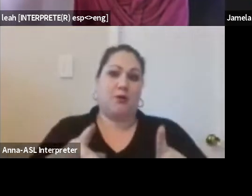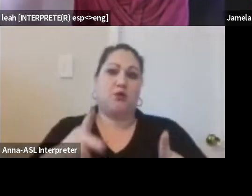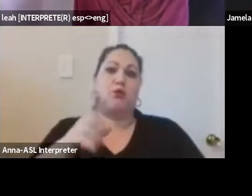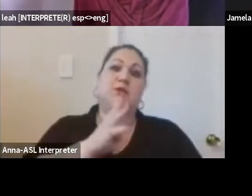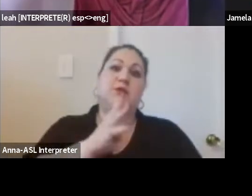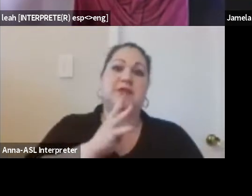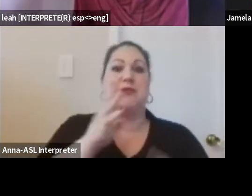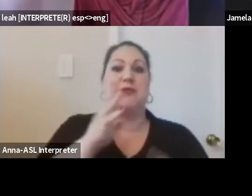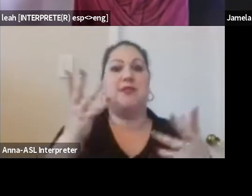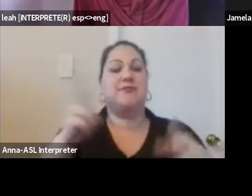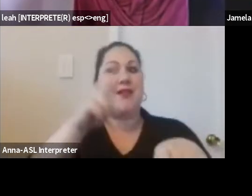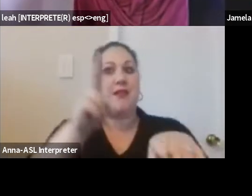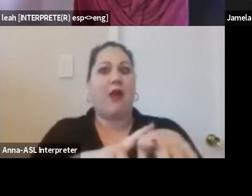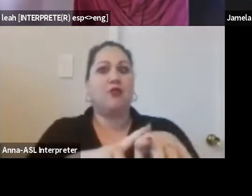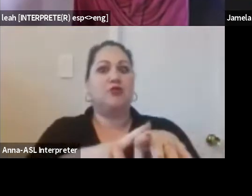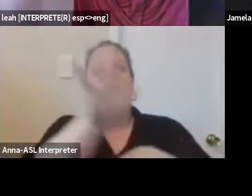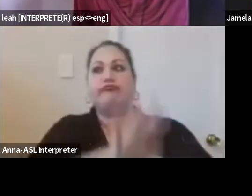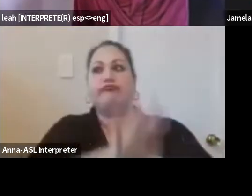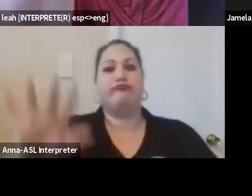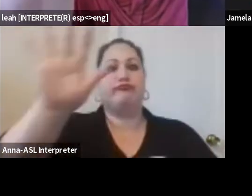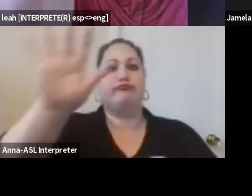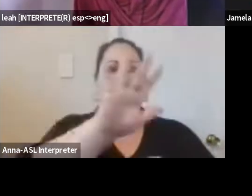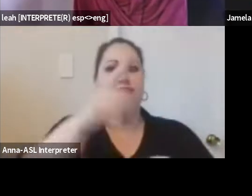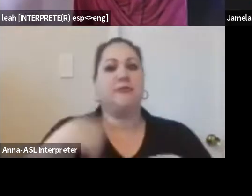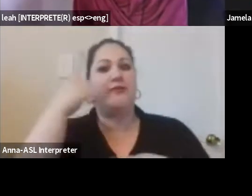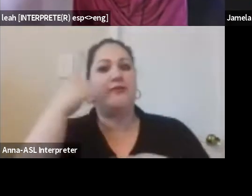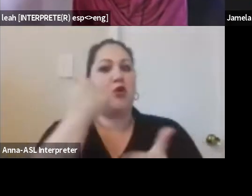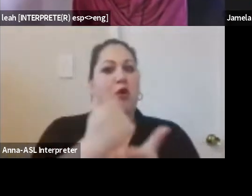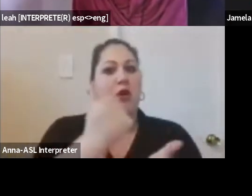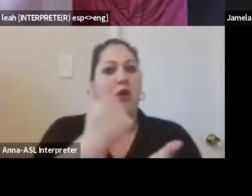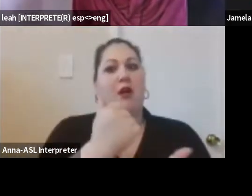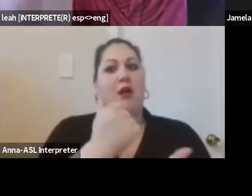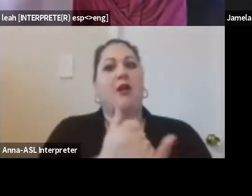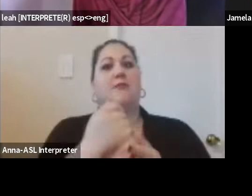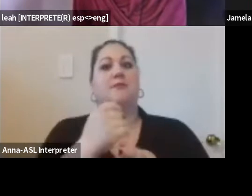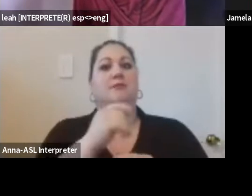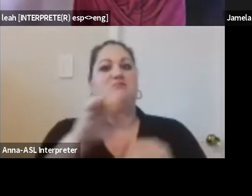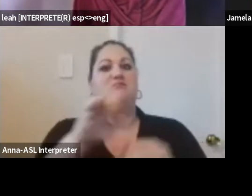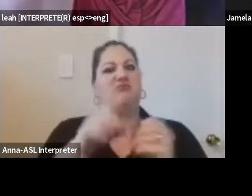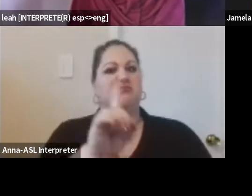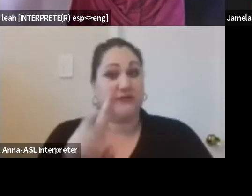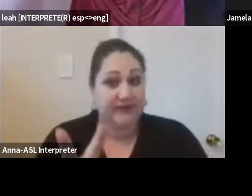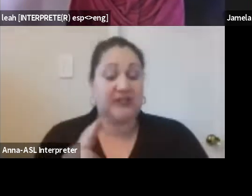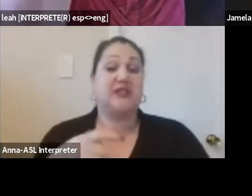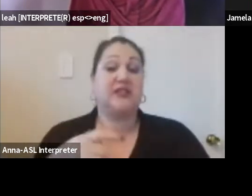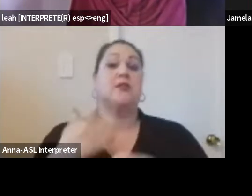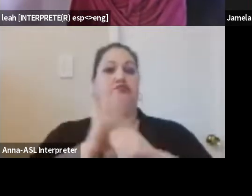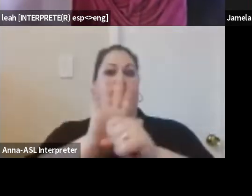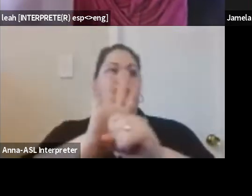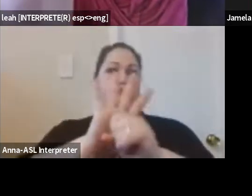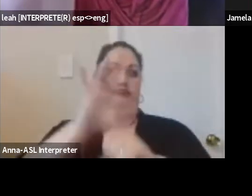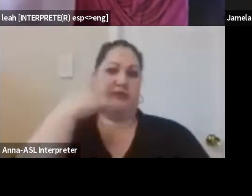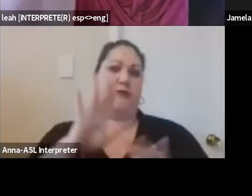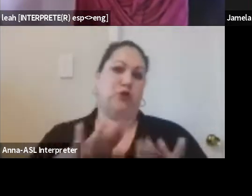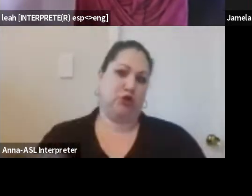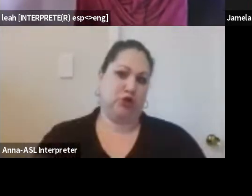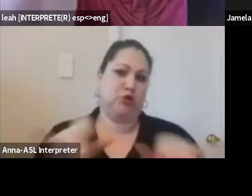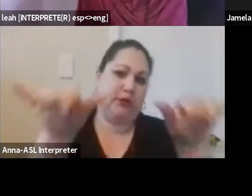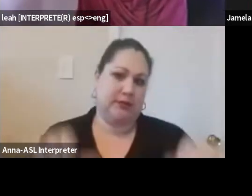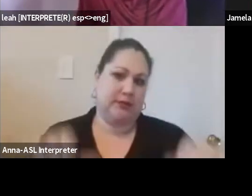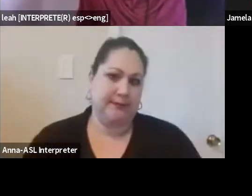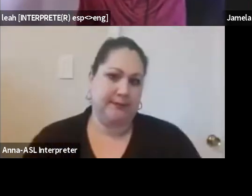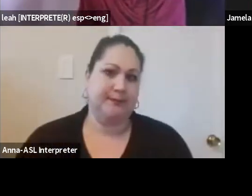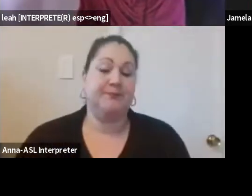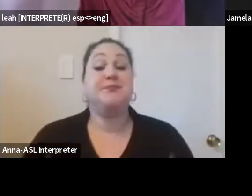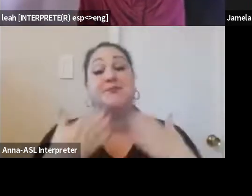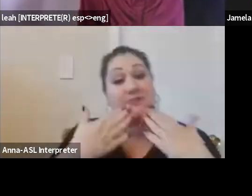help domestic violence and to advocate for children in the system. Thank you. Thank you. Thank you,